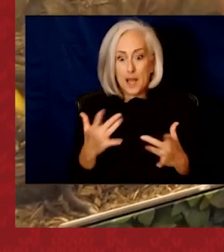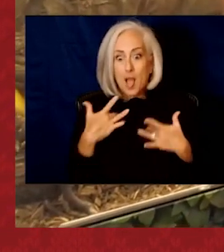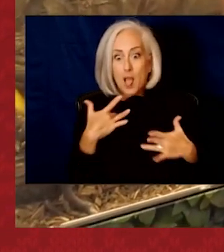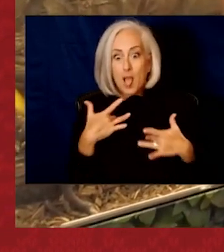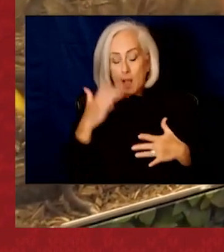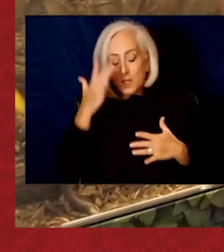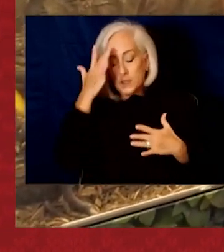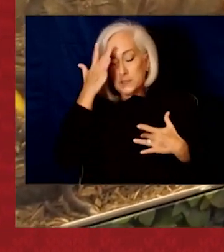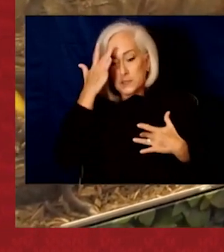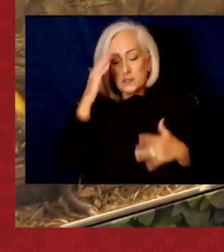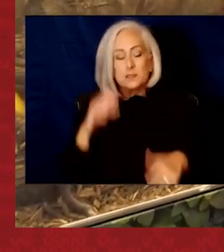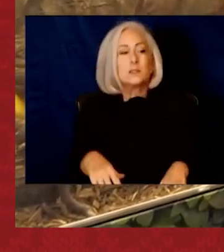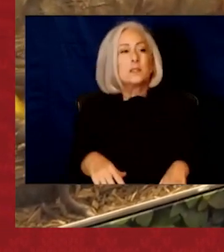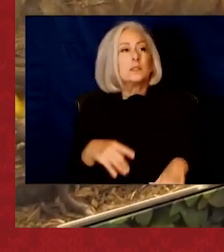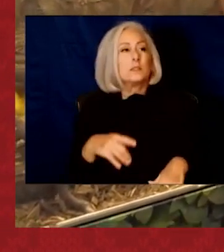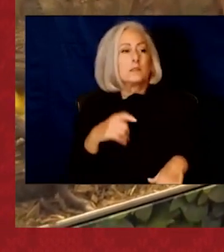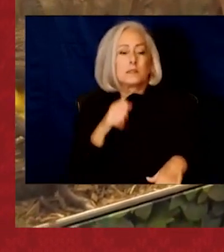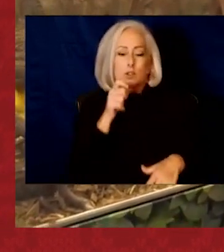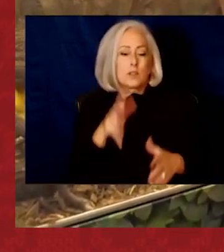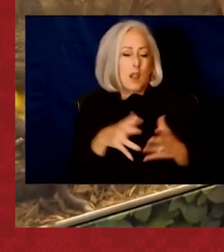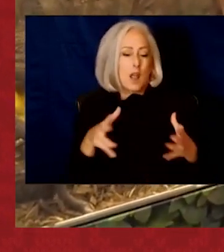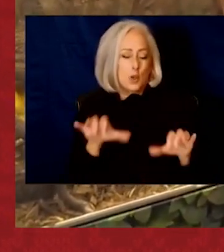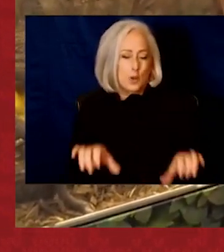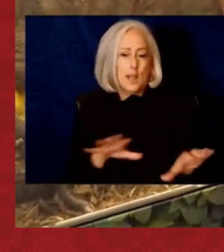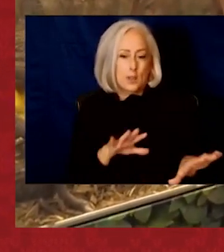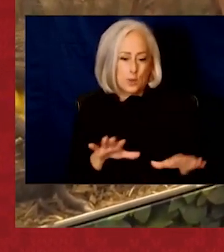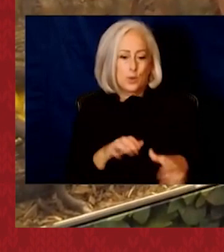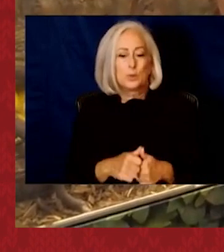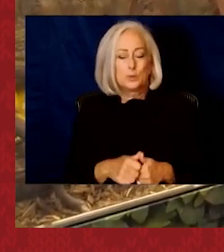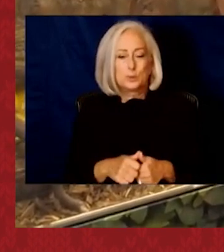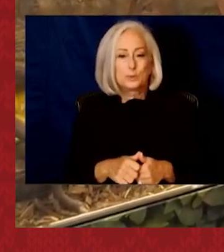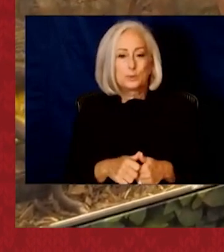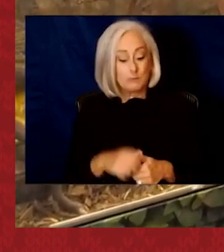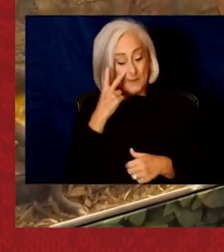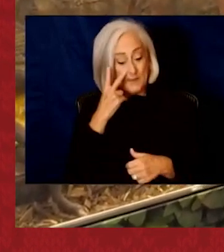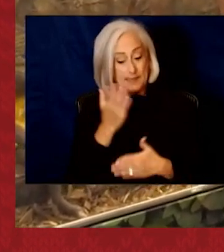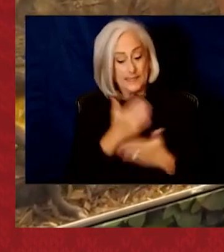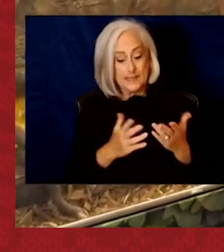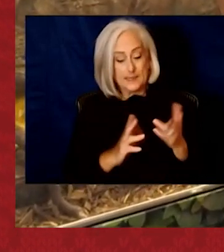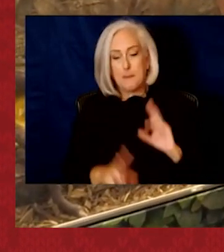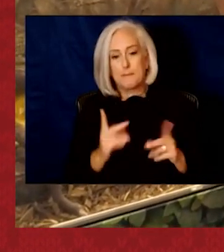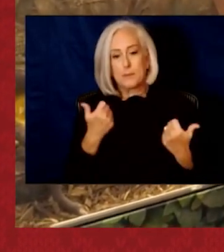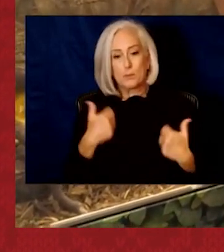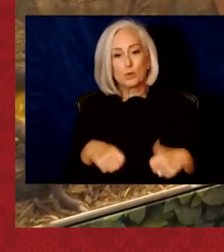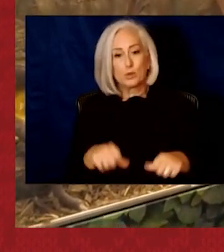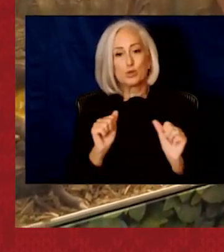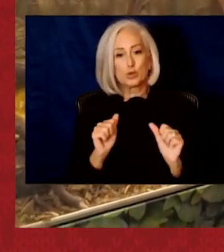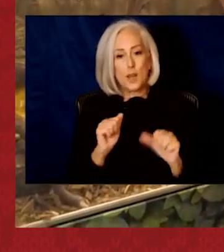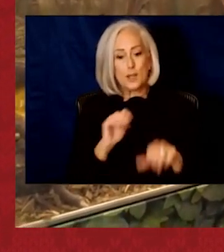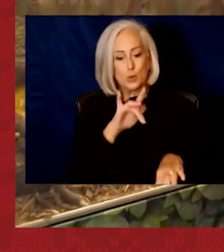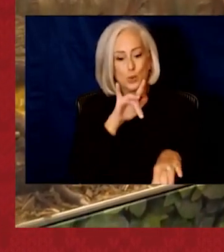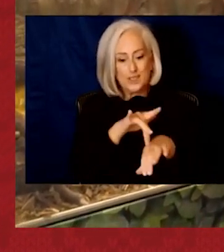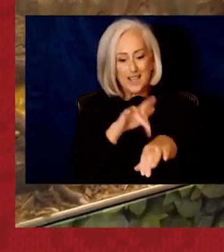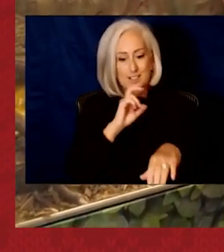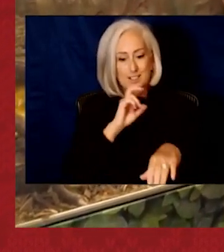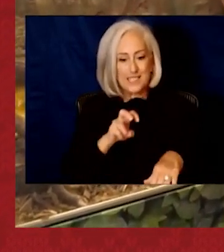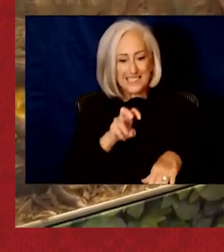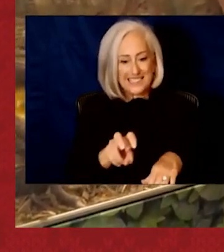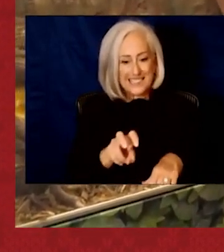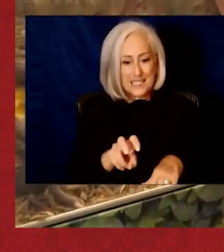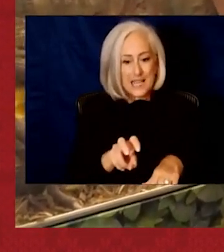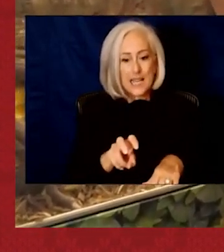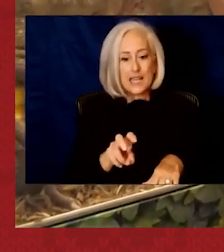do about it. So I have seen some people try to go and touch snakes and to just ease